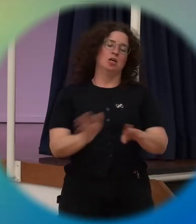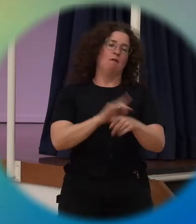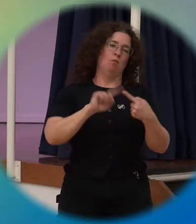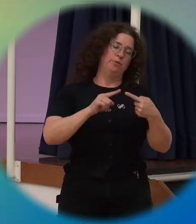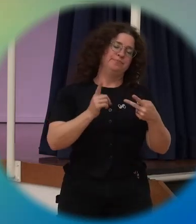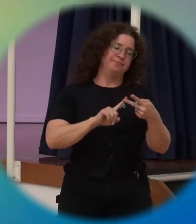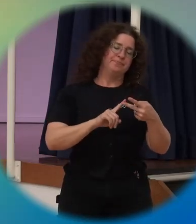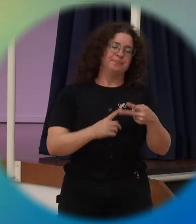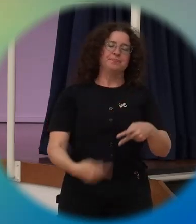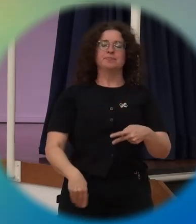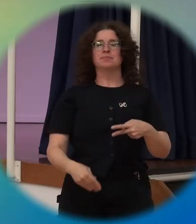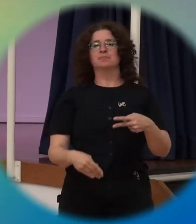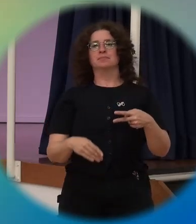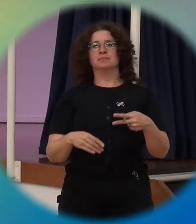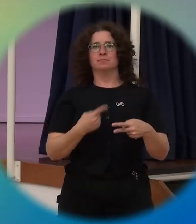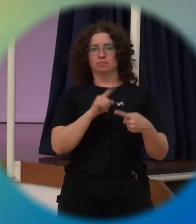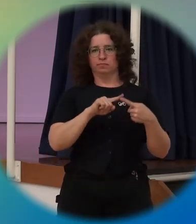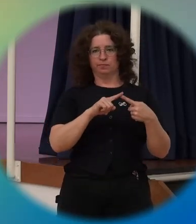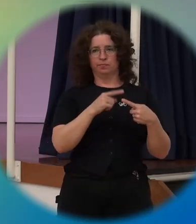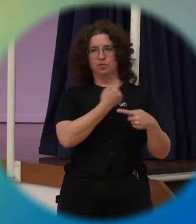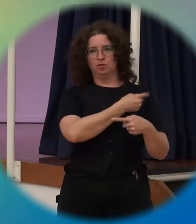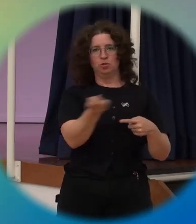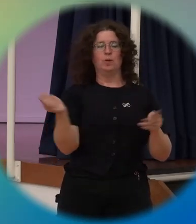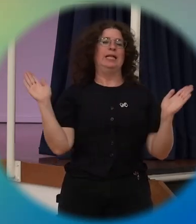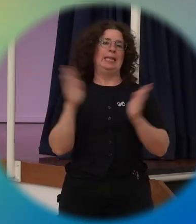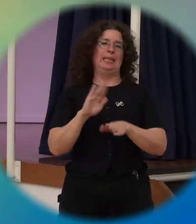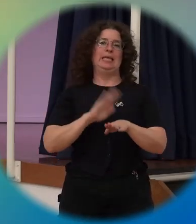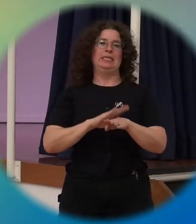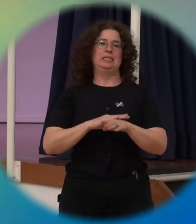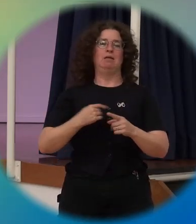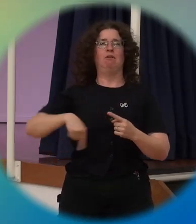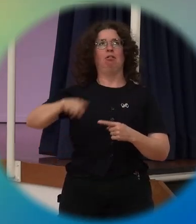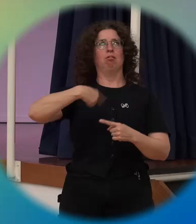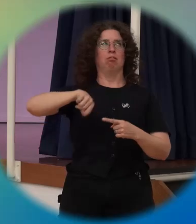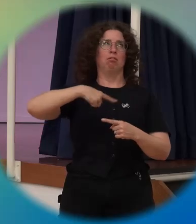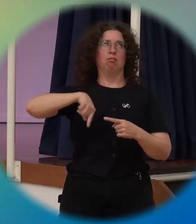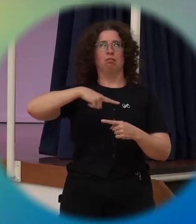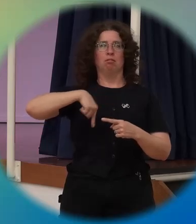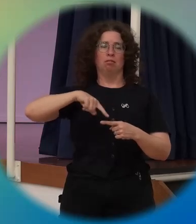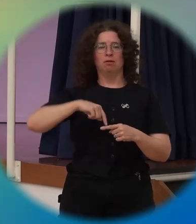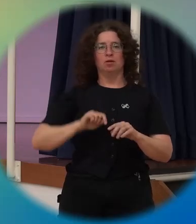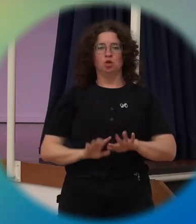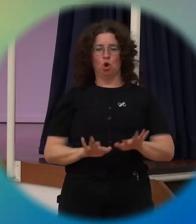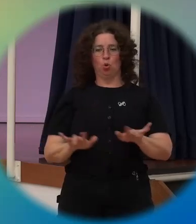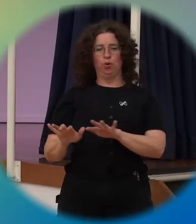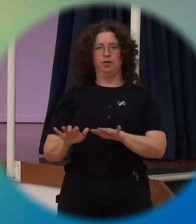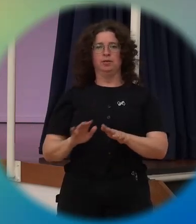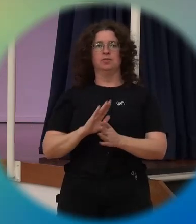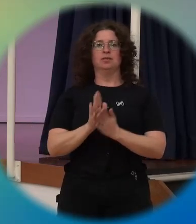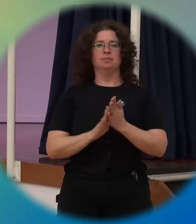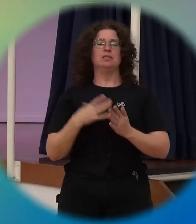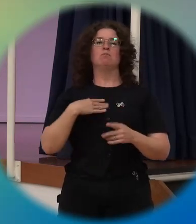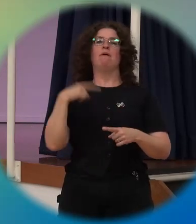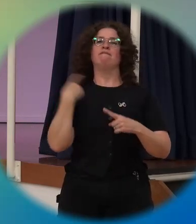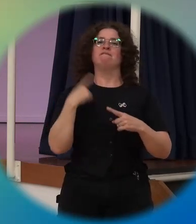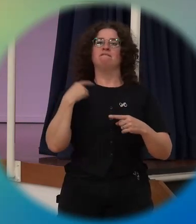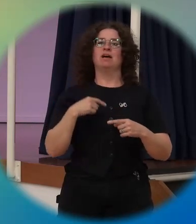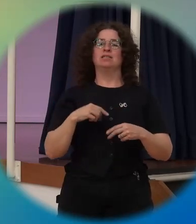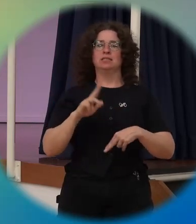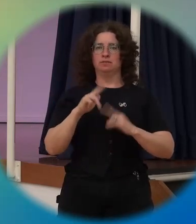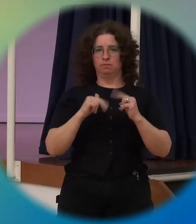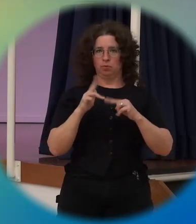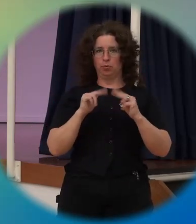covered. You are going to spend less time compiling code, which will in turn lead to essentially faster development